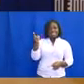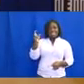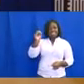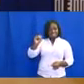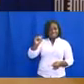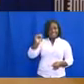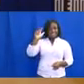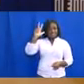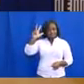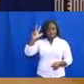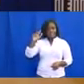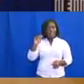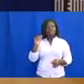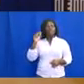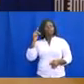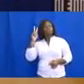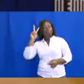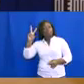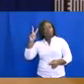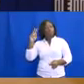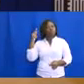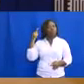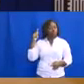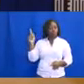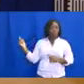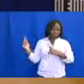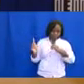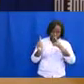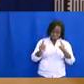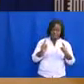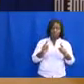and the SHS2 and the track 4 is a good one.